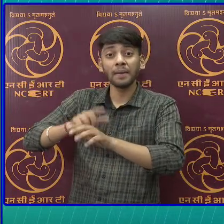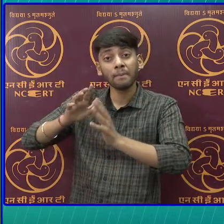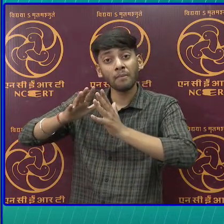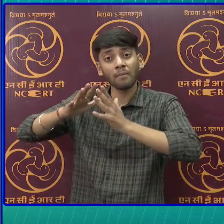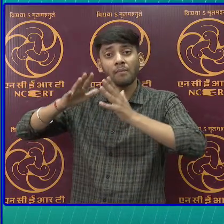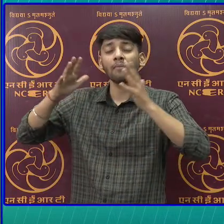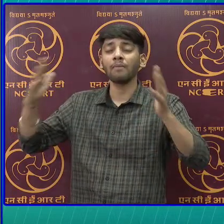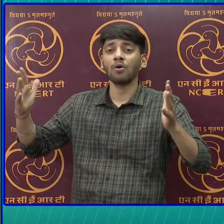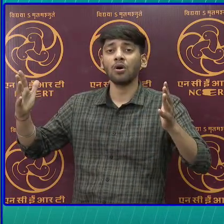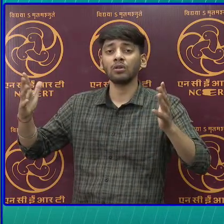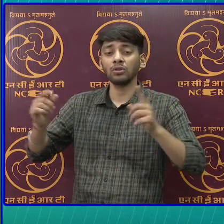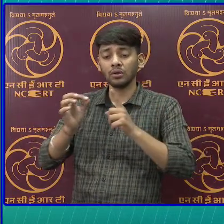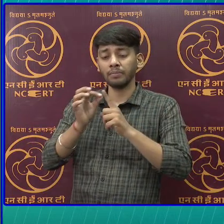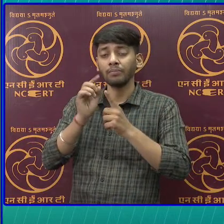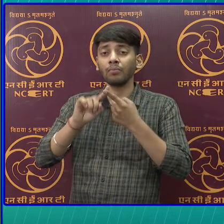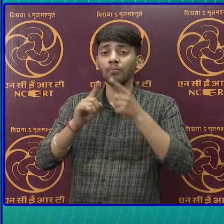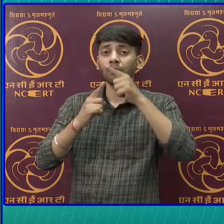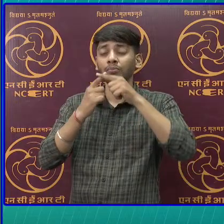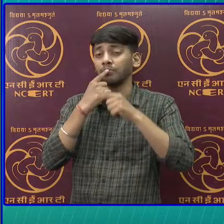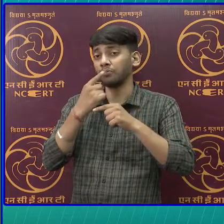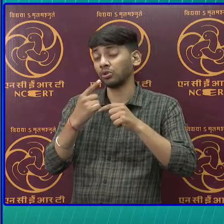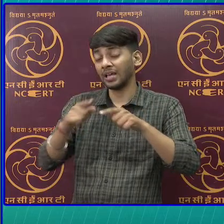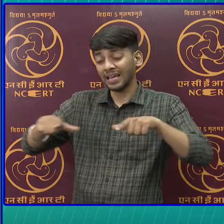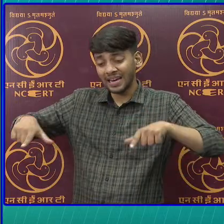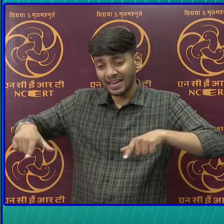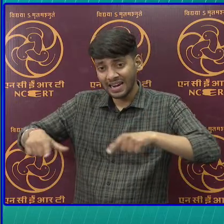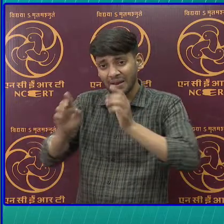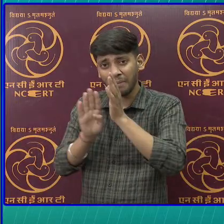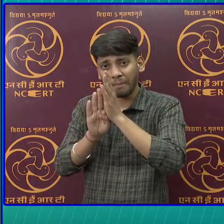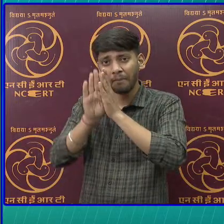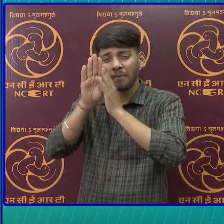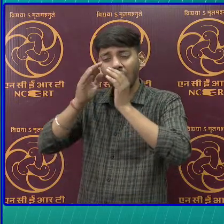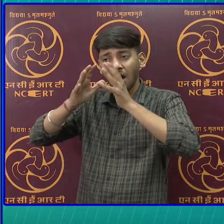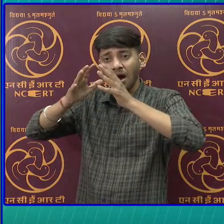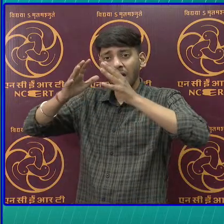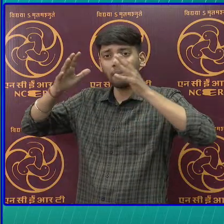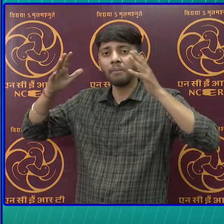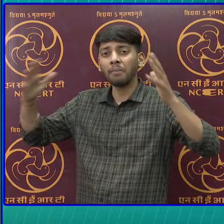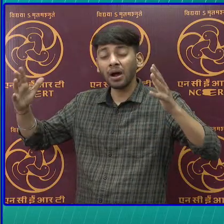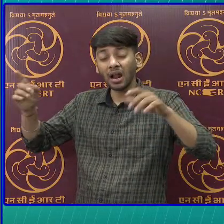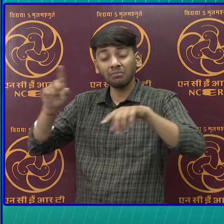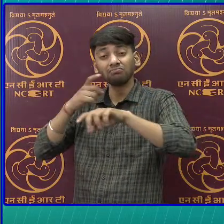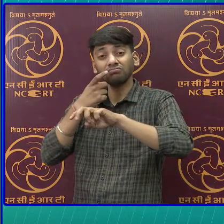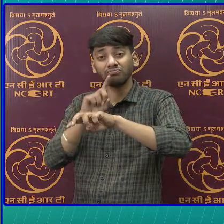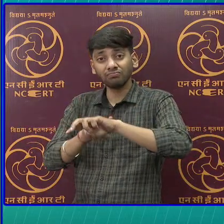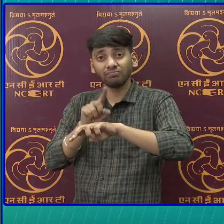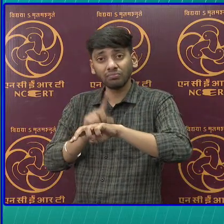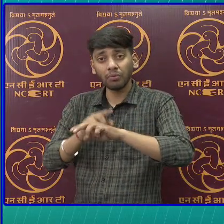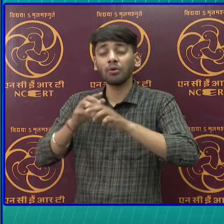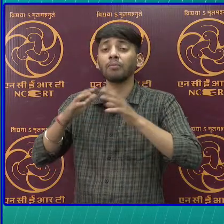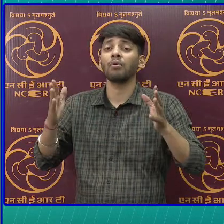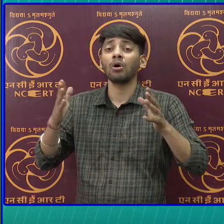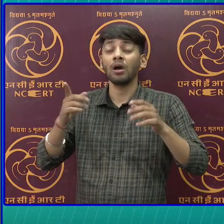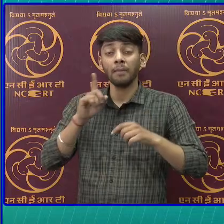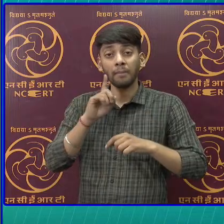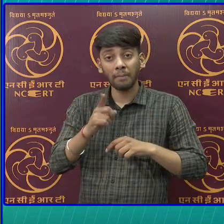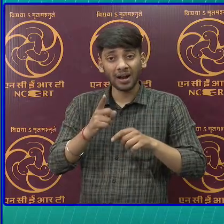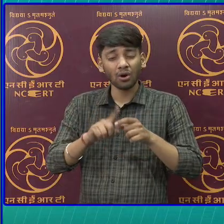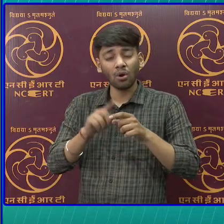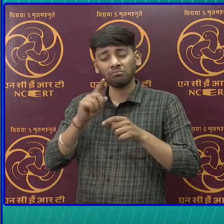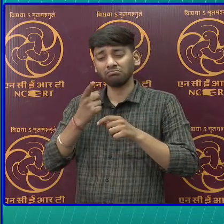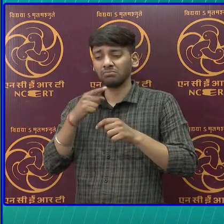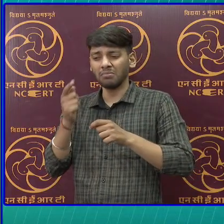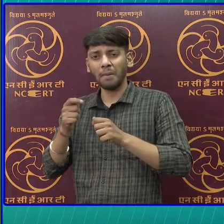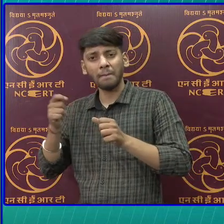much time to kill a tree. Not a simple jab of the knife will do it. Jab means stab. Not a simple stab